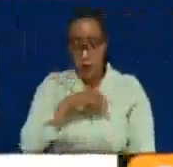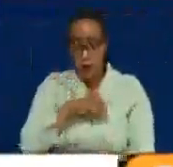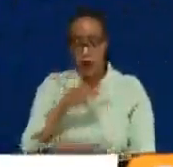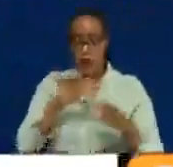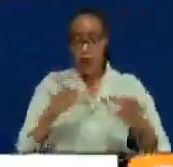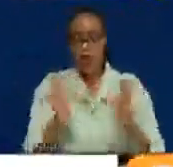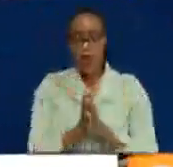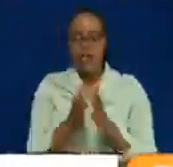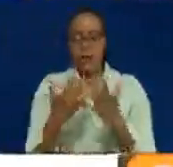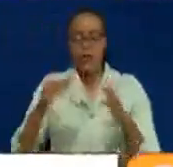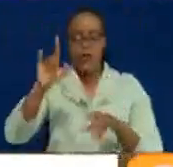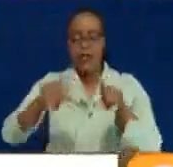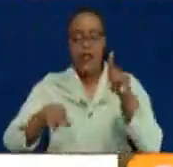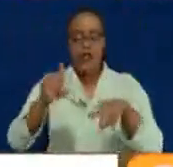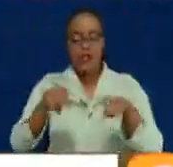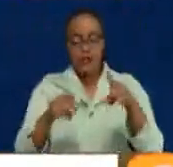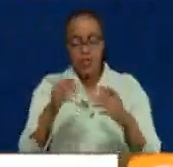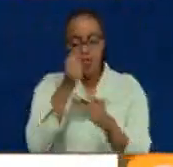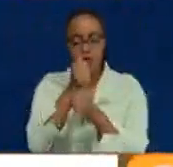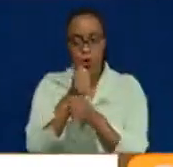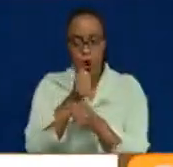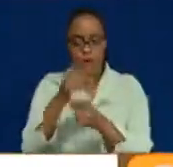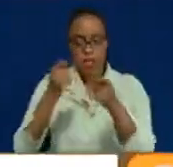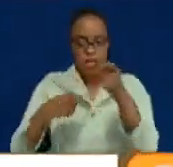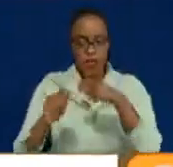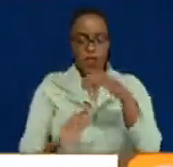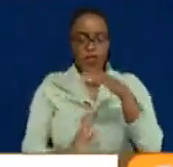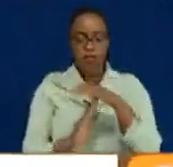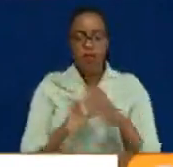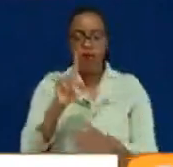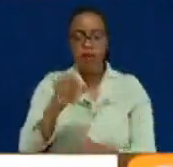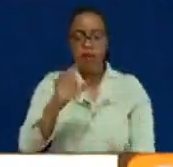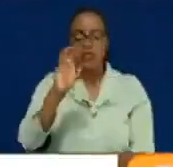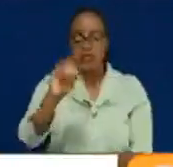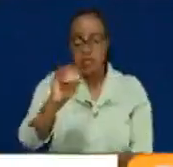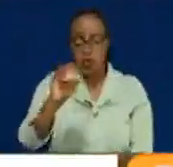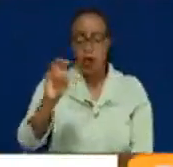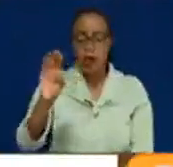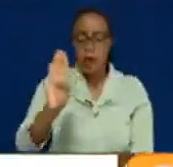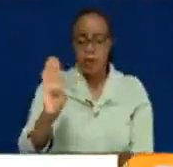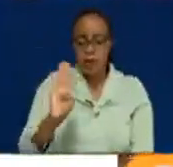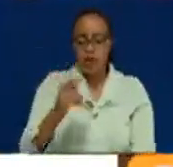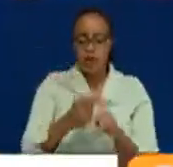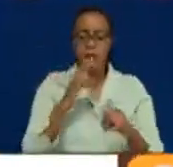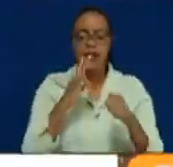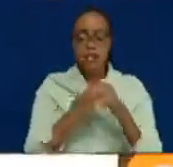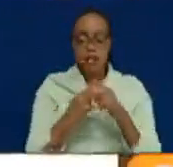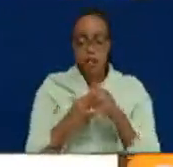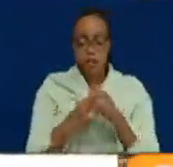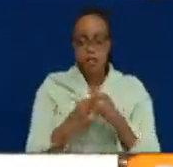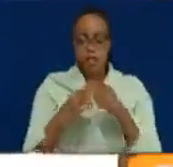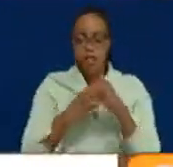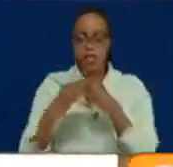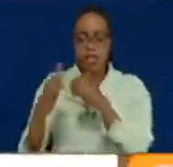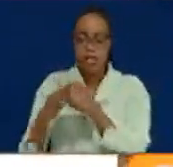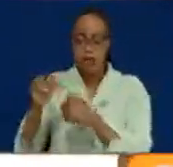and product diversification efforts. Sales topped the 1.02 billion shillings mark, up from